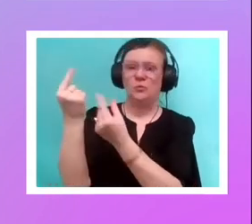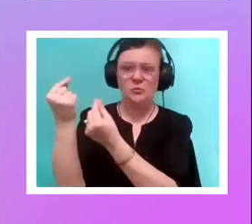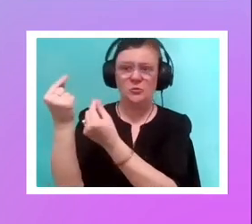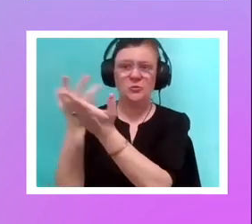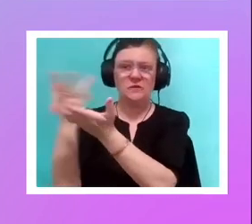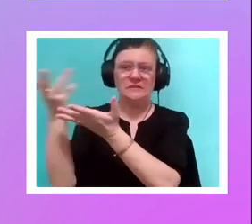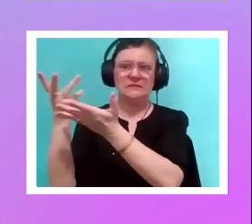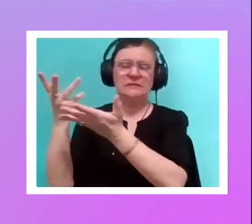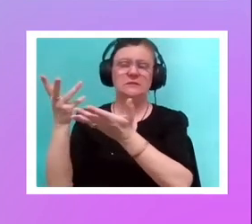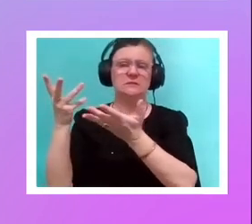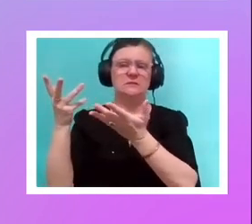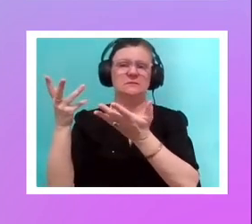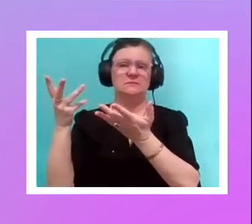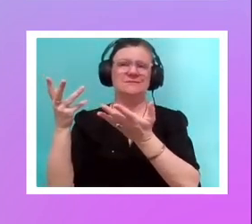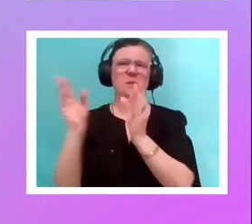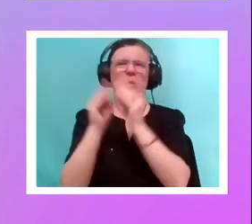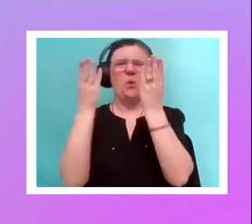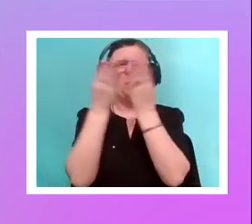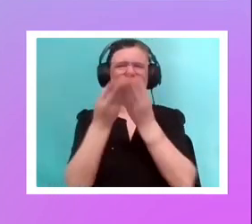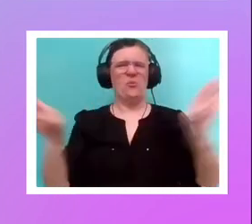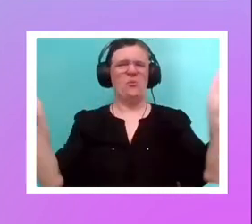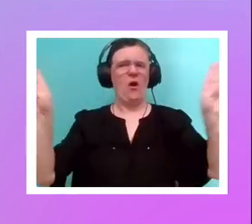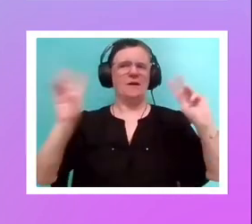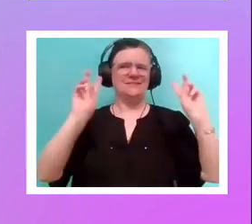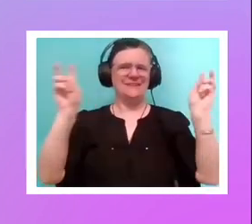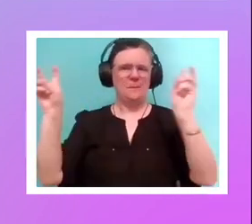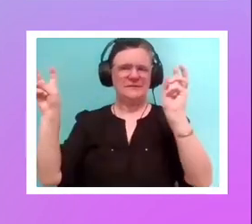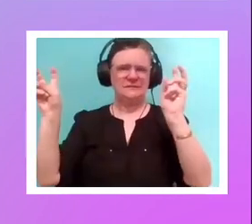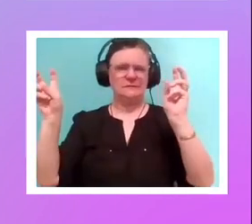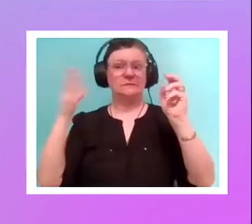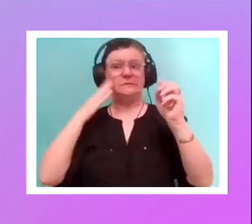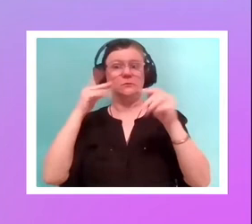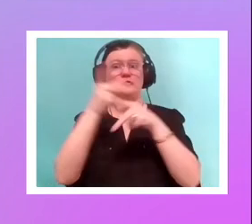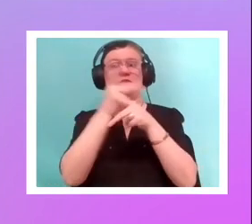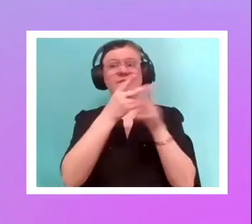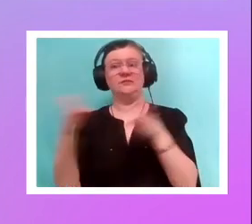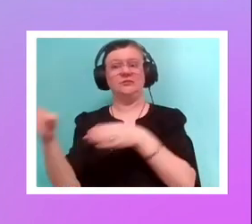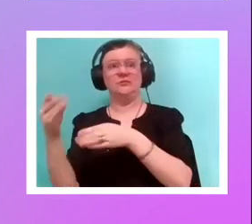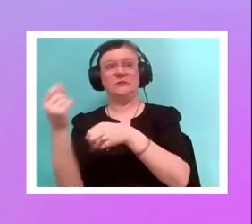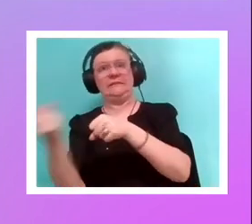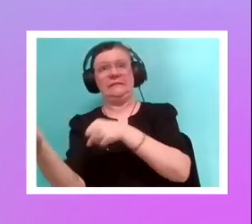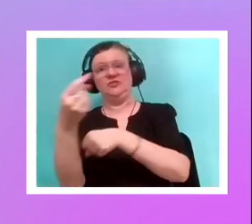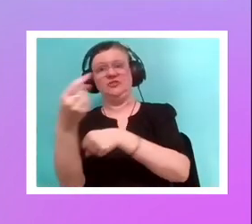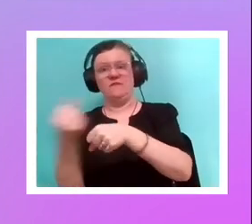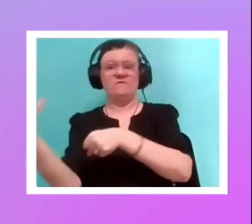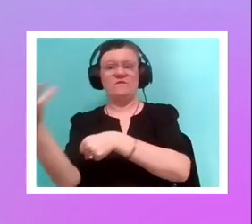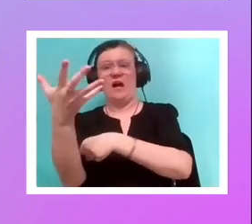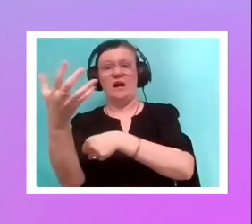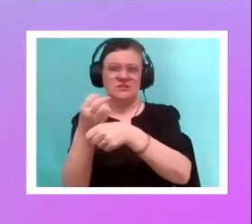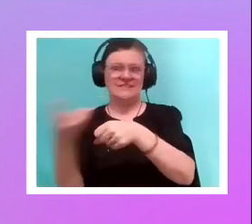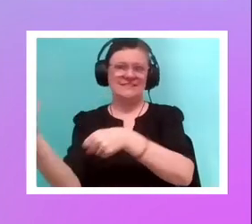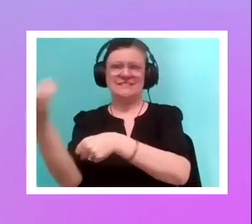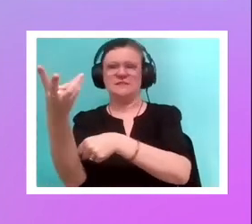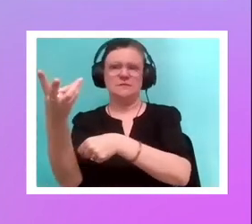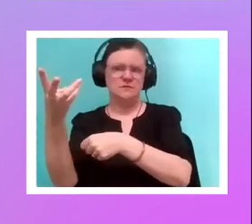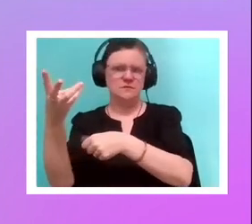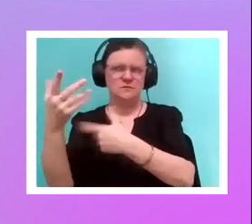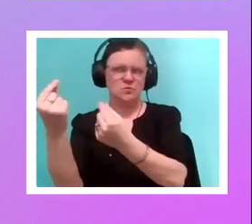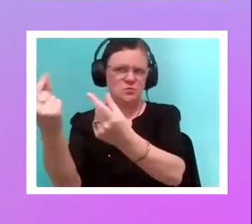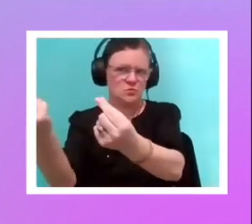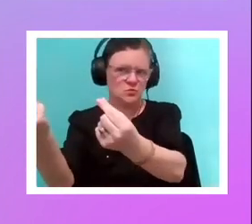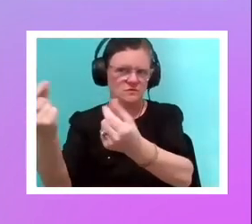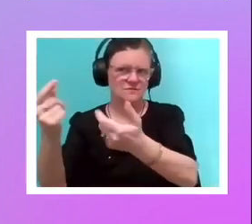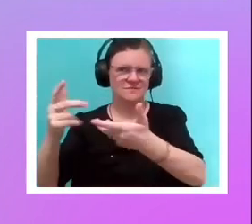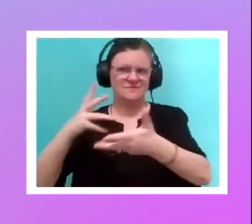the sort of bigger topics that to reduce the sort of traffic, if you like, within that community, and how we deal